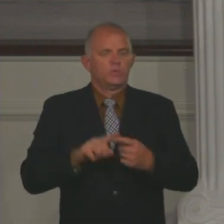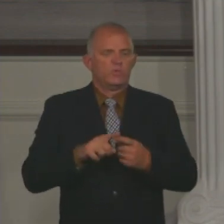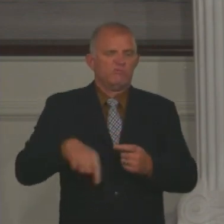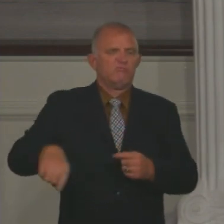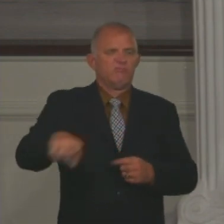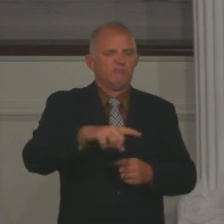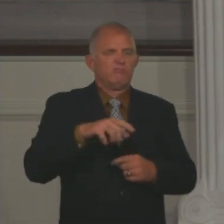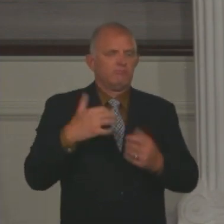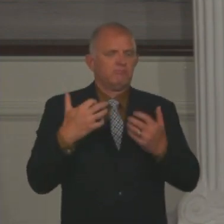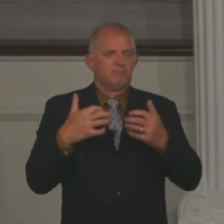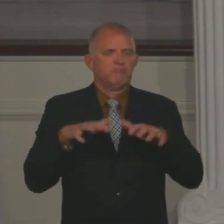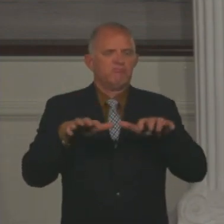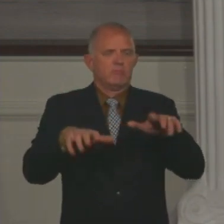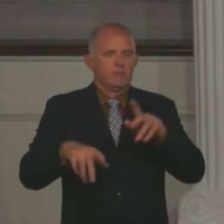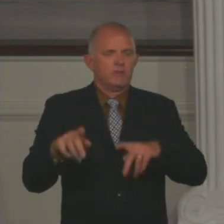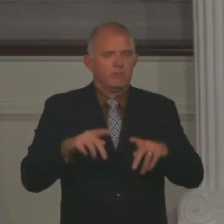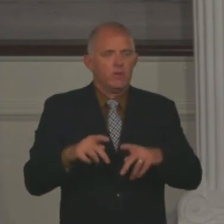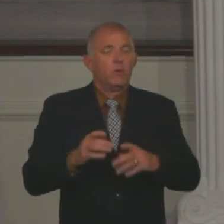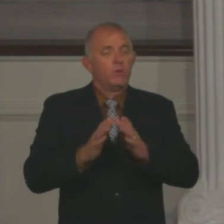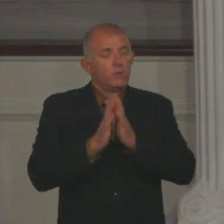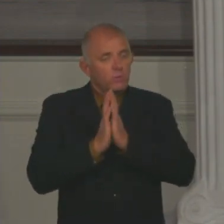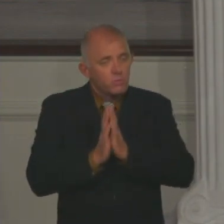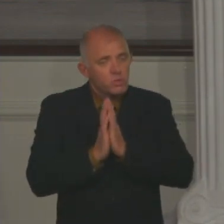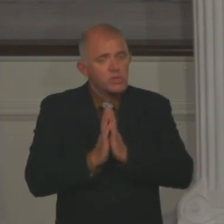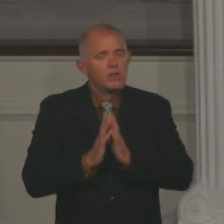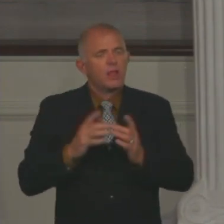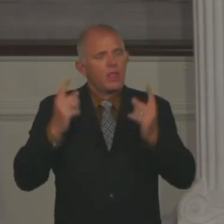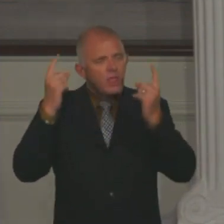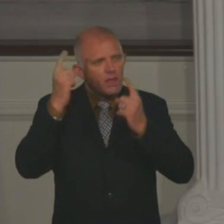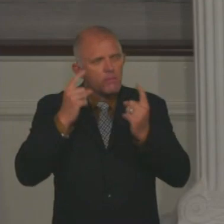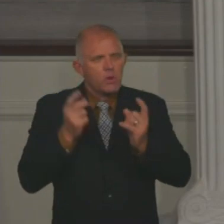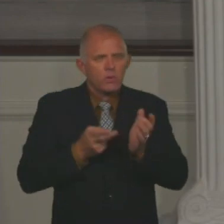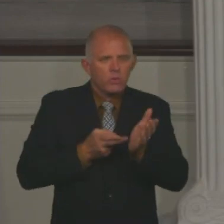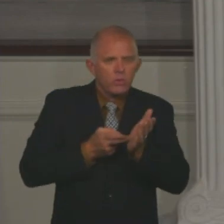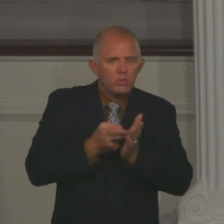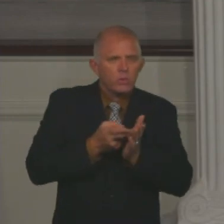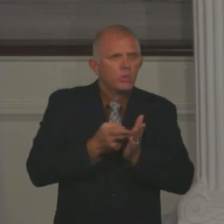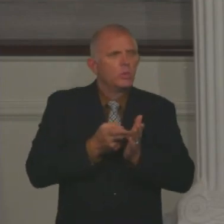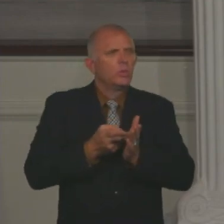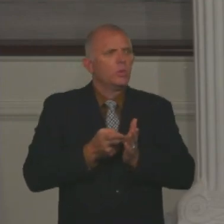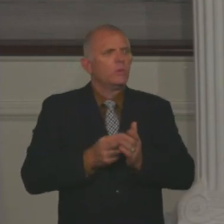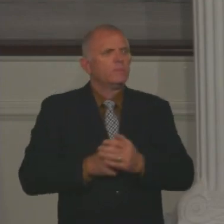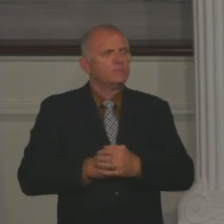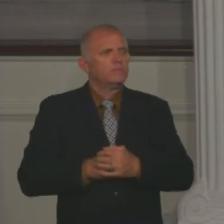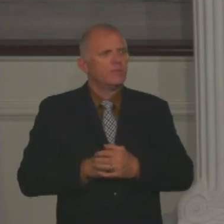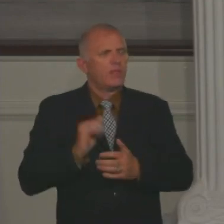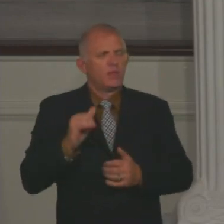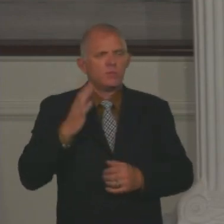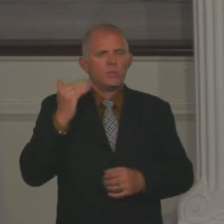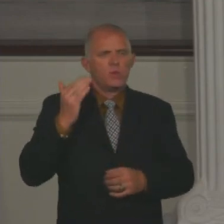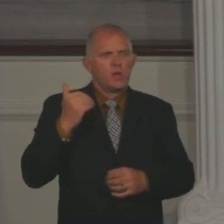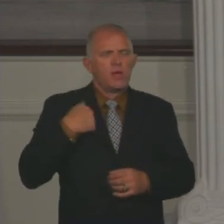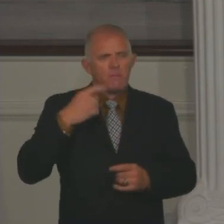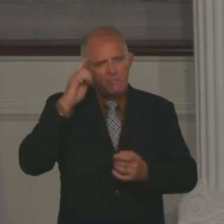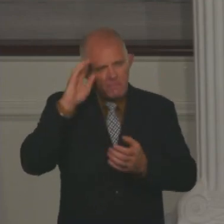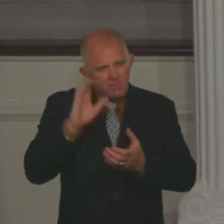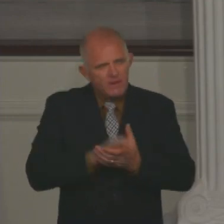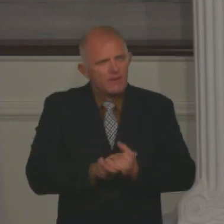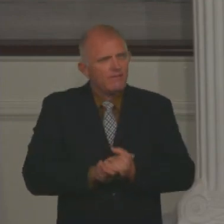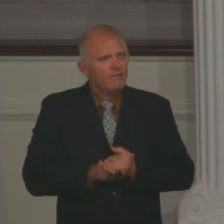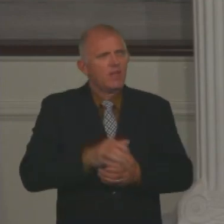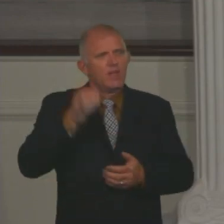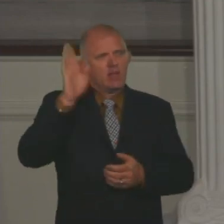As you pray and as you think about these truths, this is why I believe God put Hiles